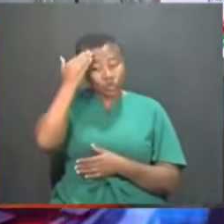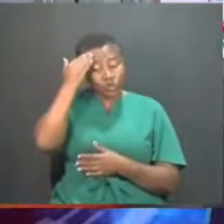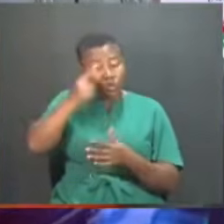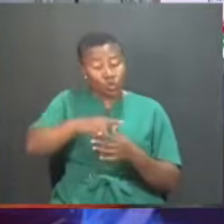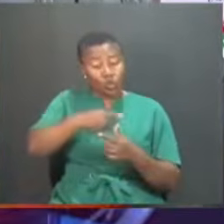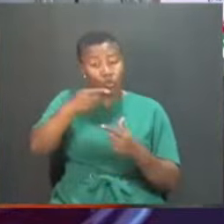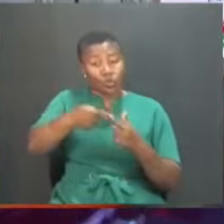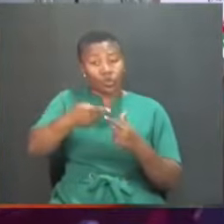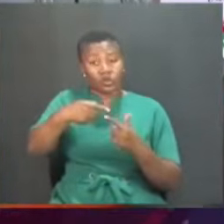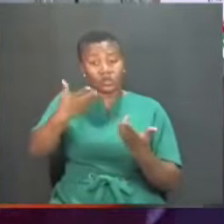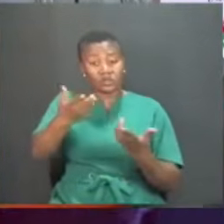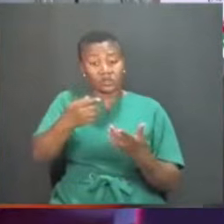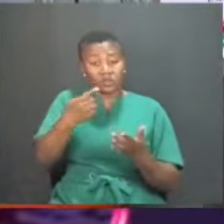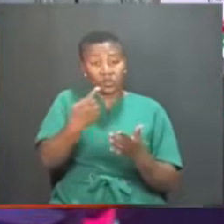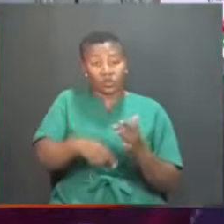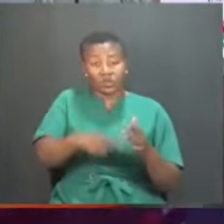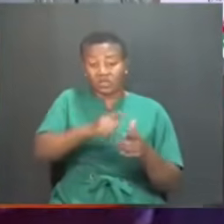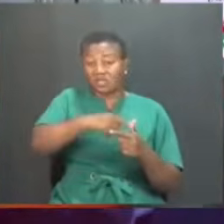going